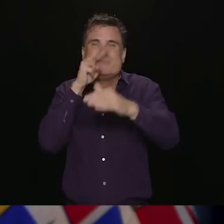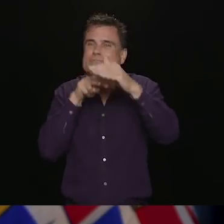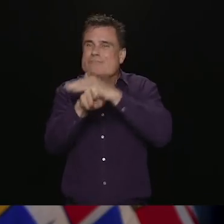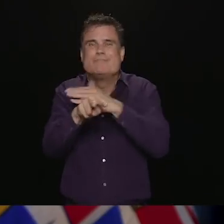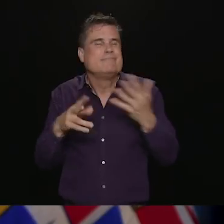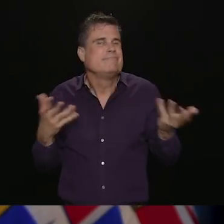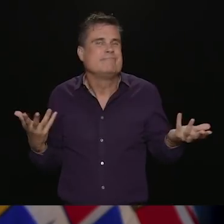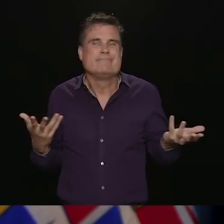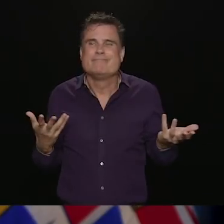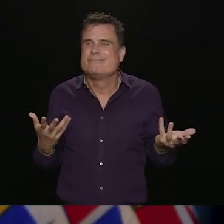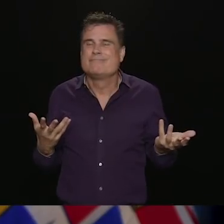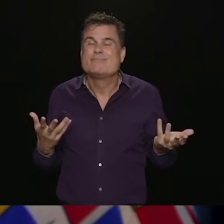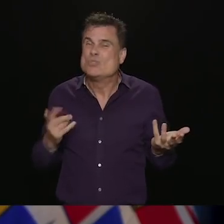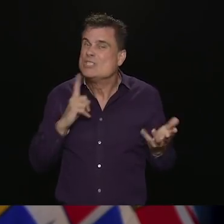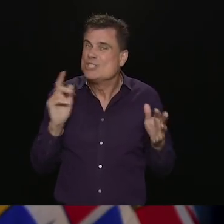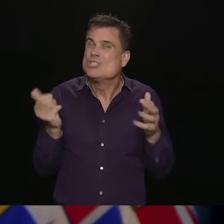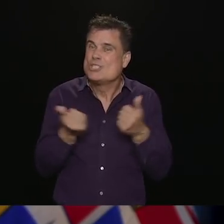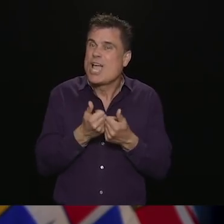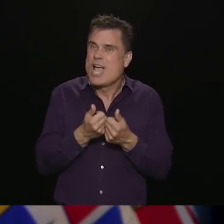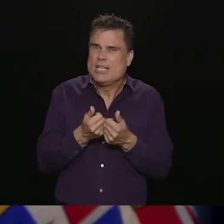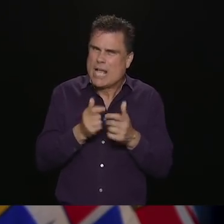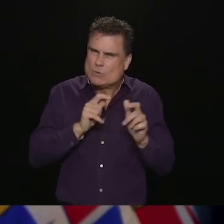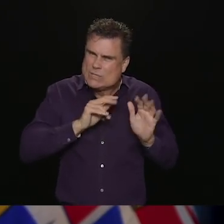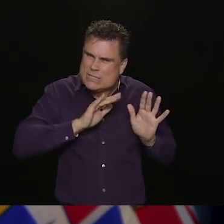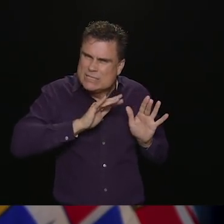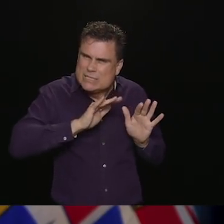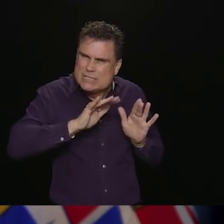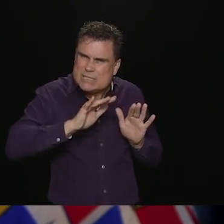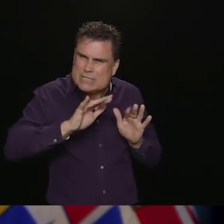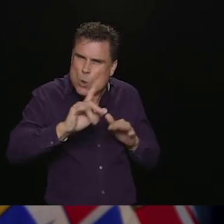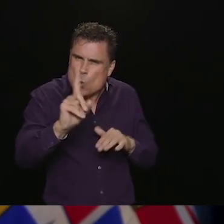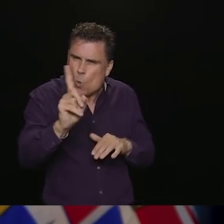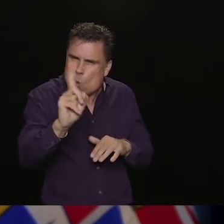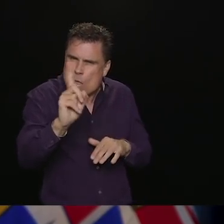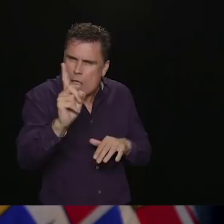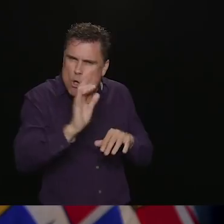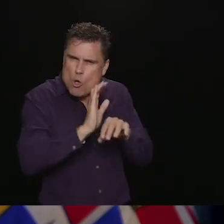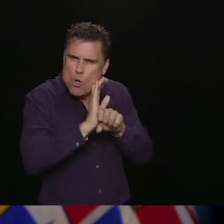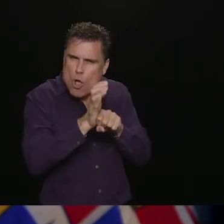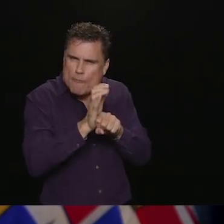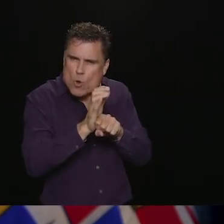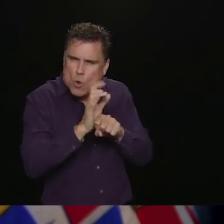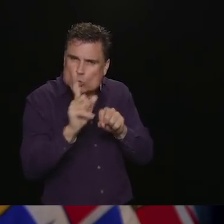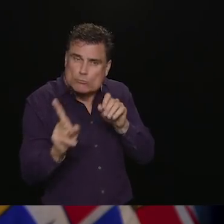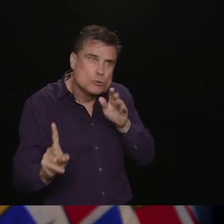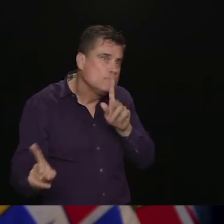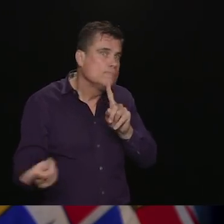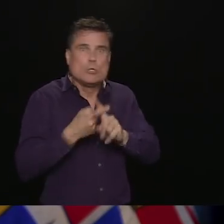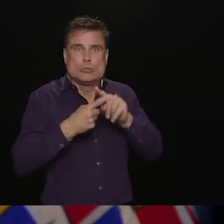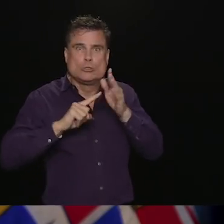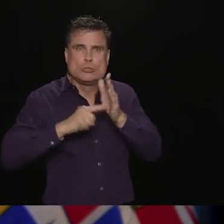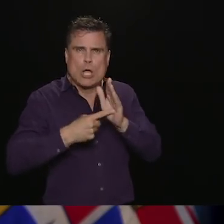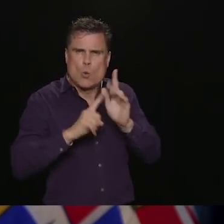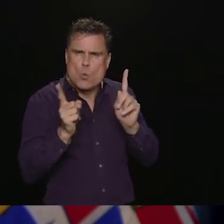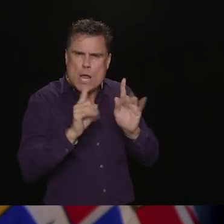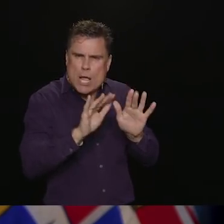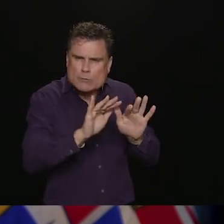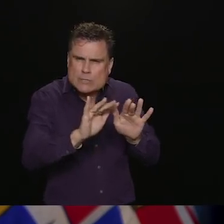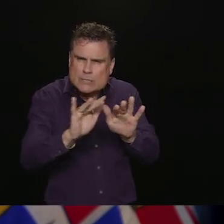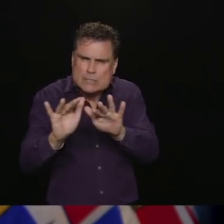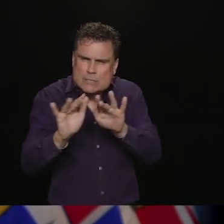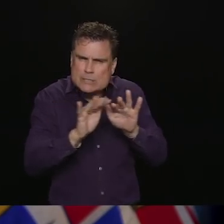settings where we have closer contact with people. Next question is from Lisa